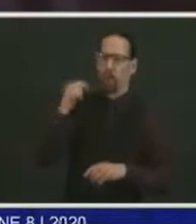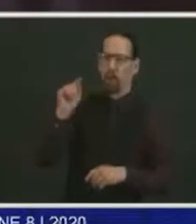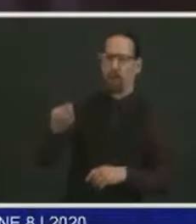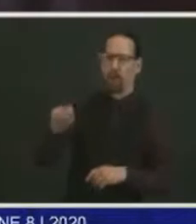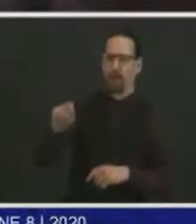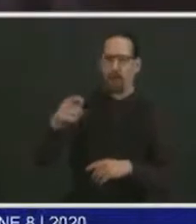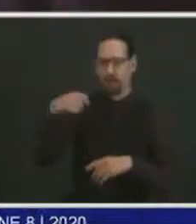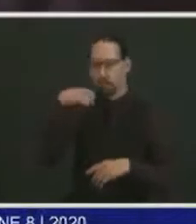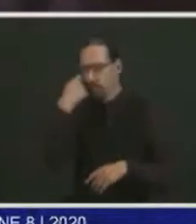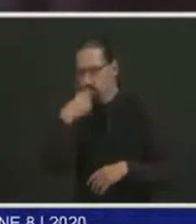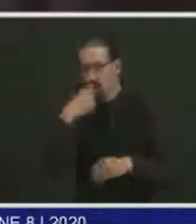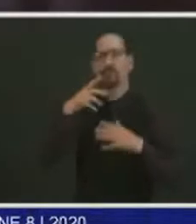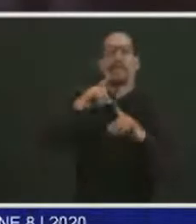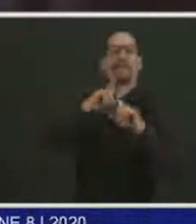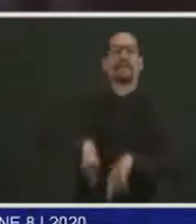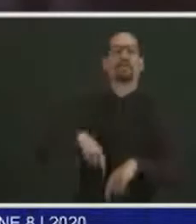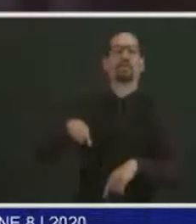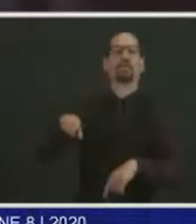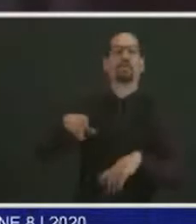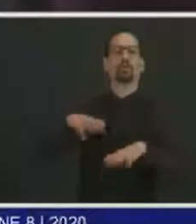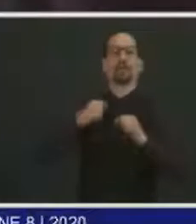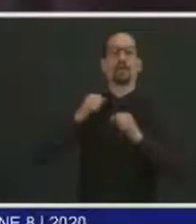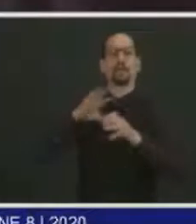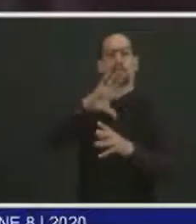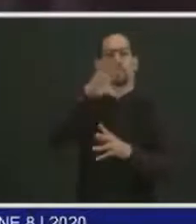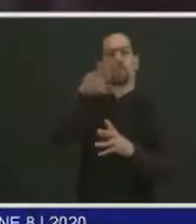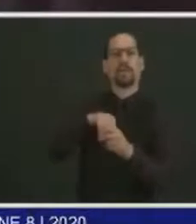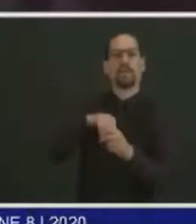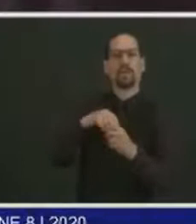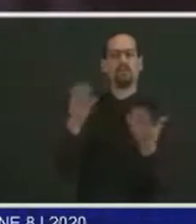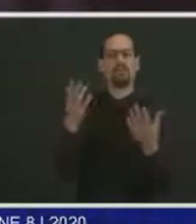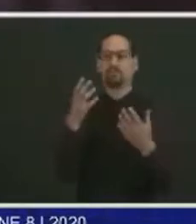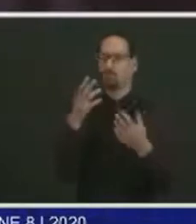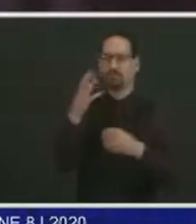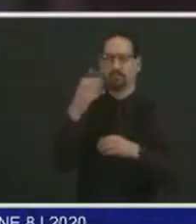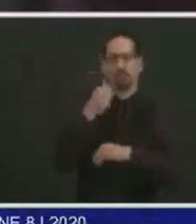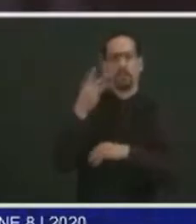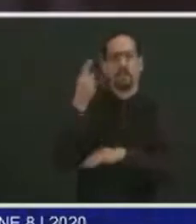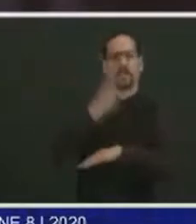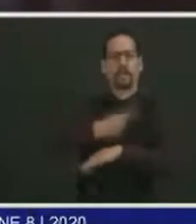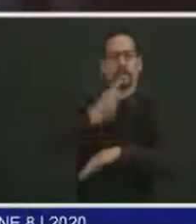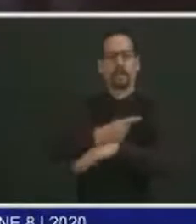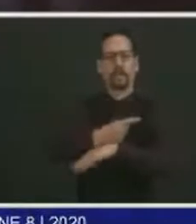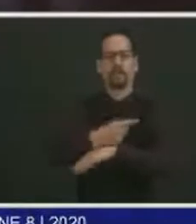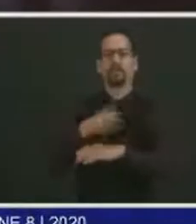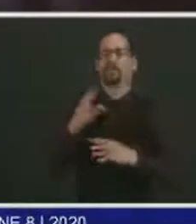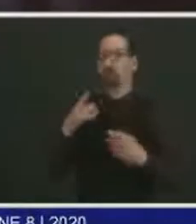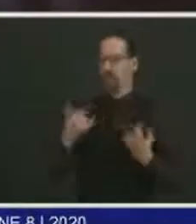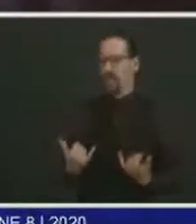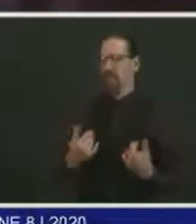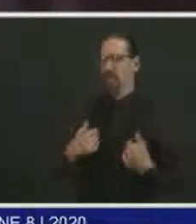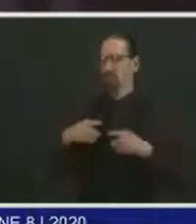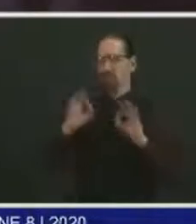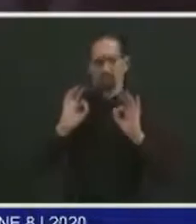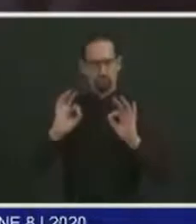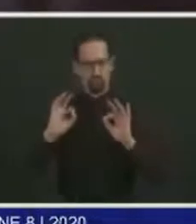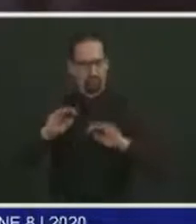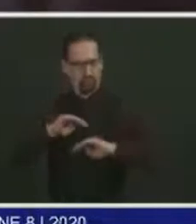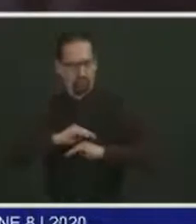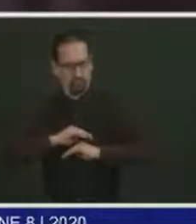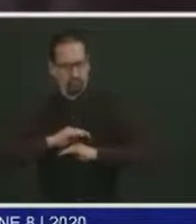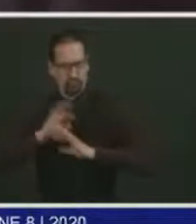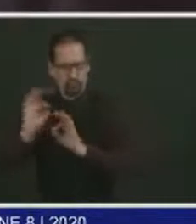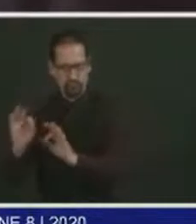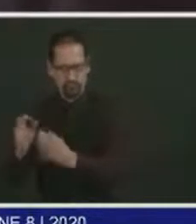your test results within a couple of days. We are doing that now. We have met that goal. We are continuing to meet